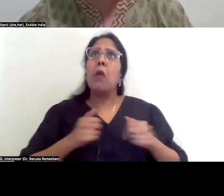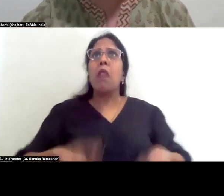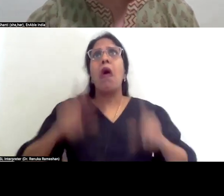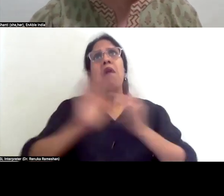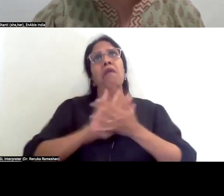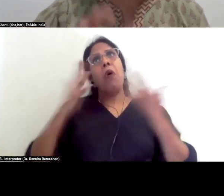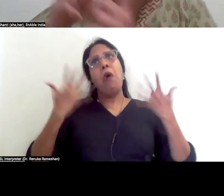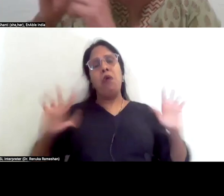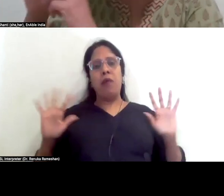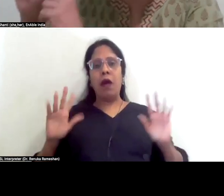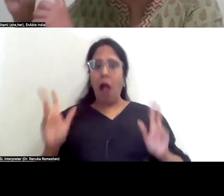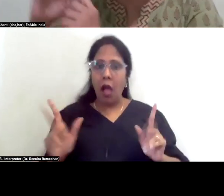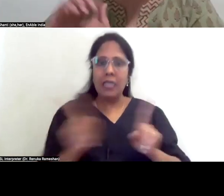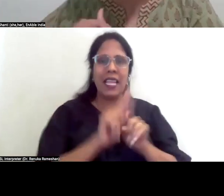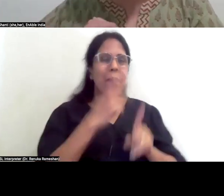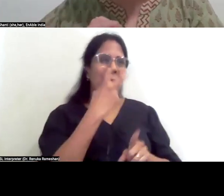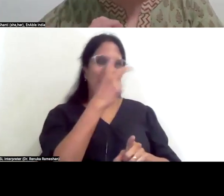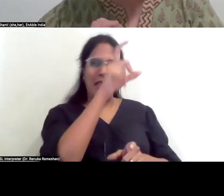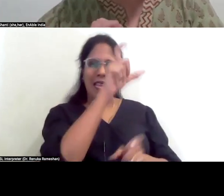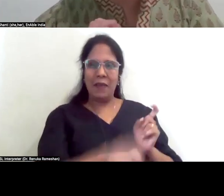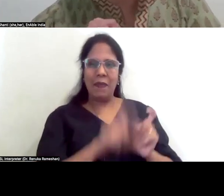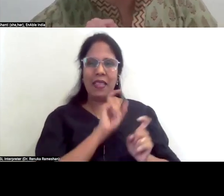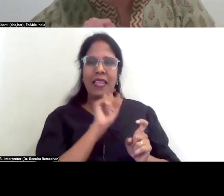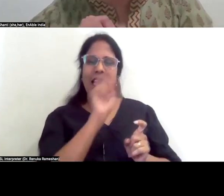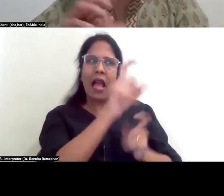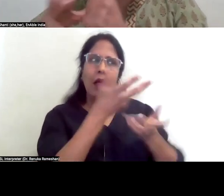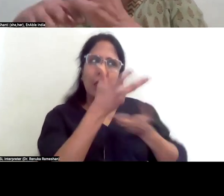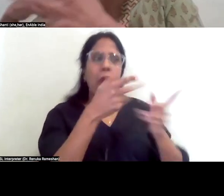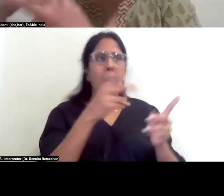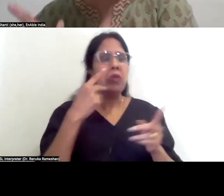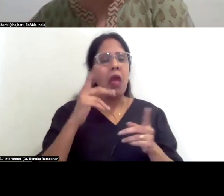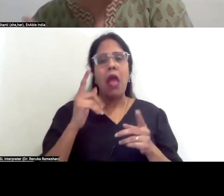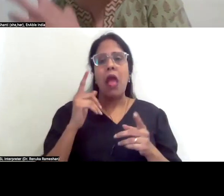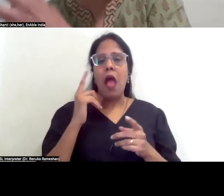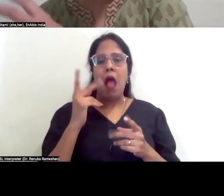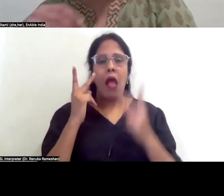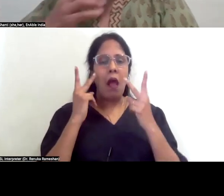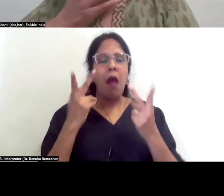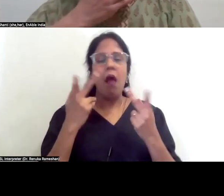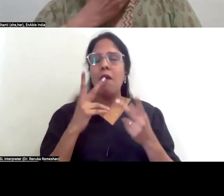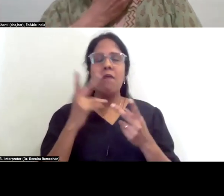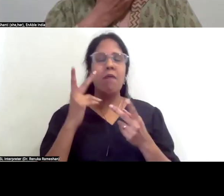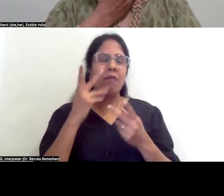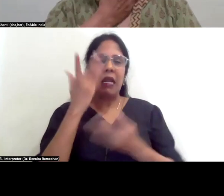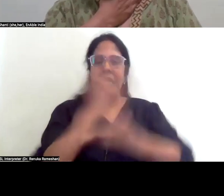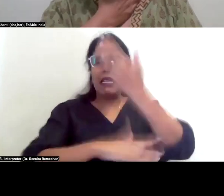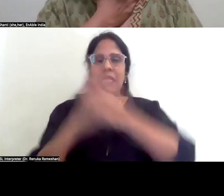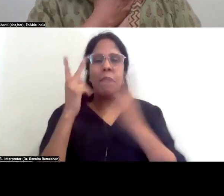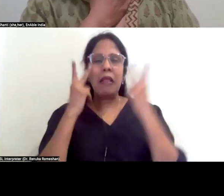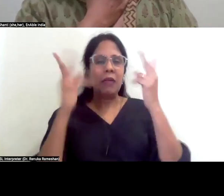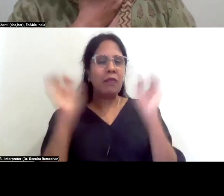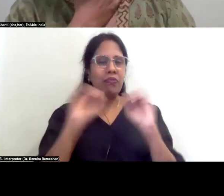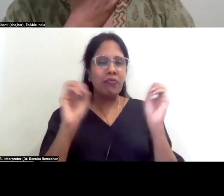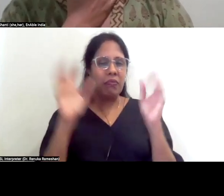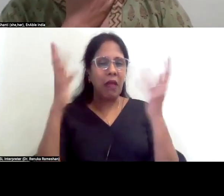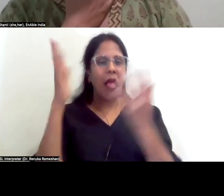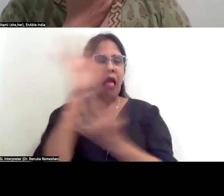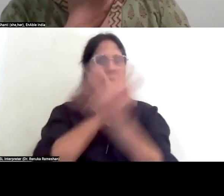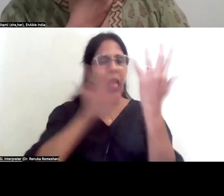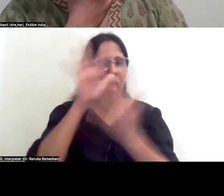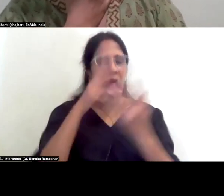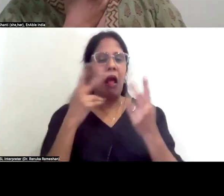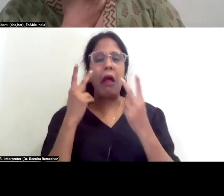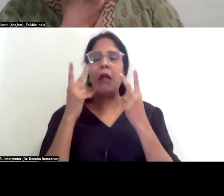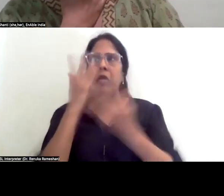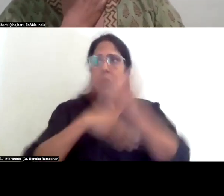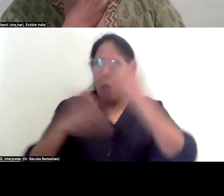talk to a blind person and say, there are issues with invisible disability, there are chronic pain. They're like, oh my God, how are they managing it? They